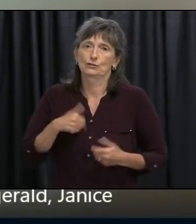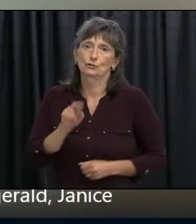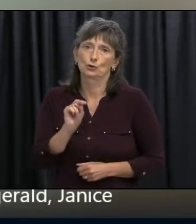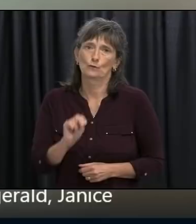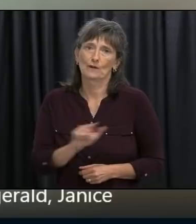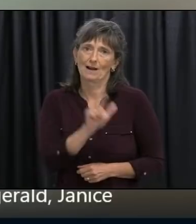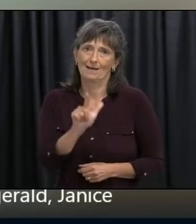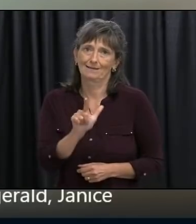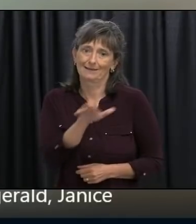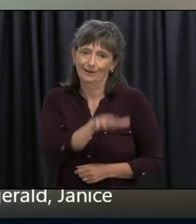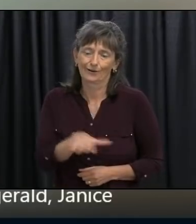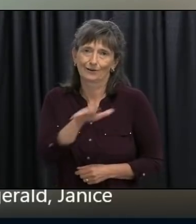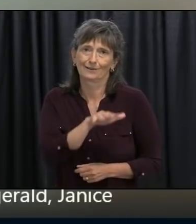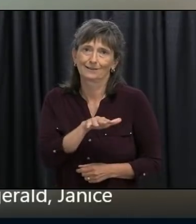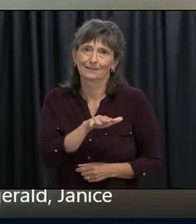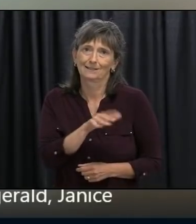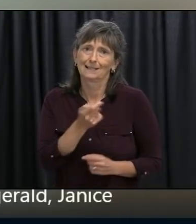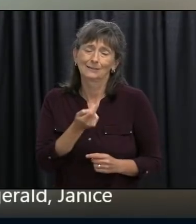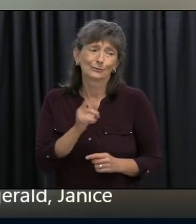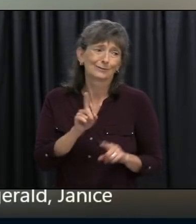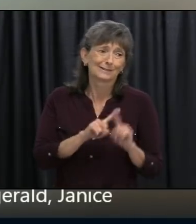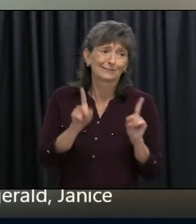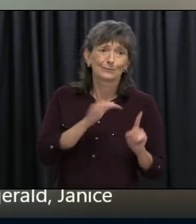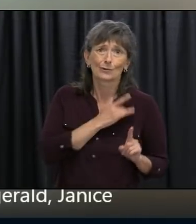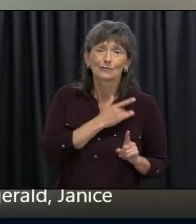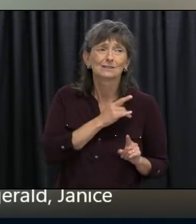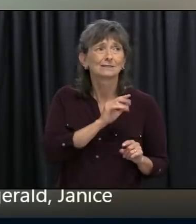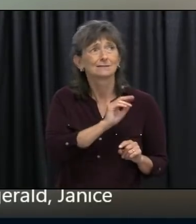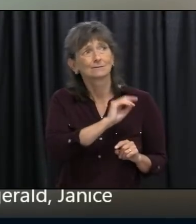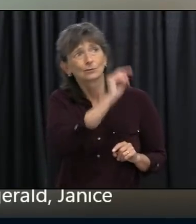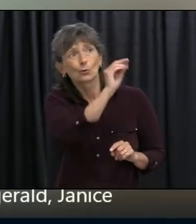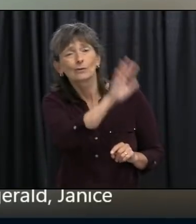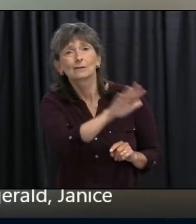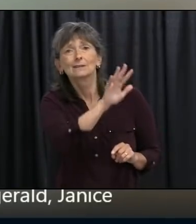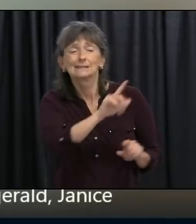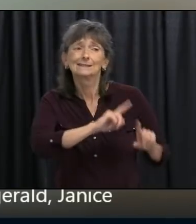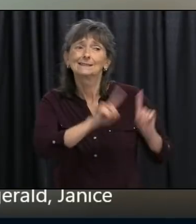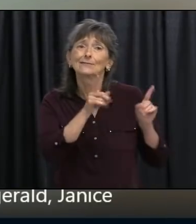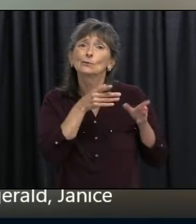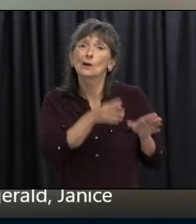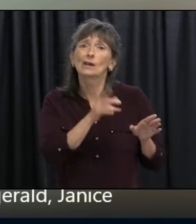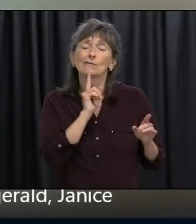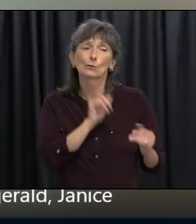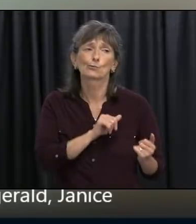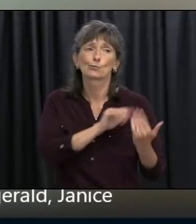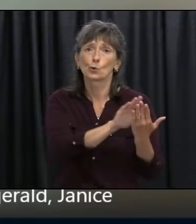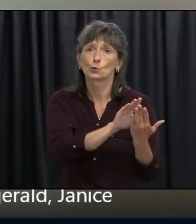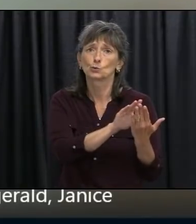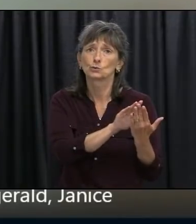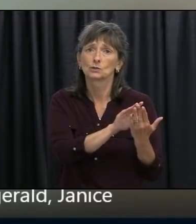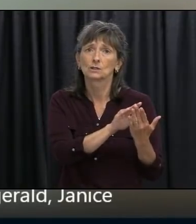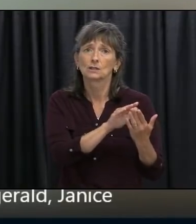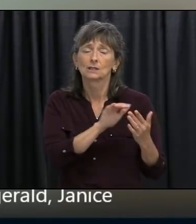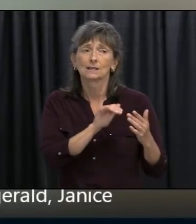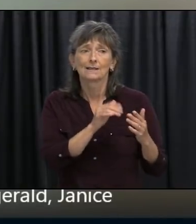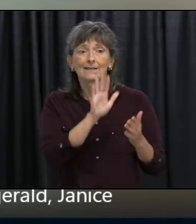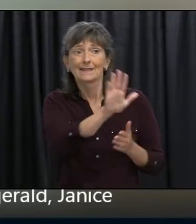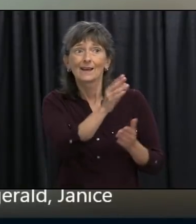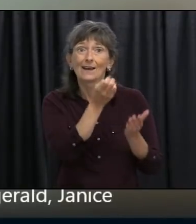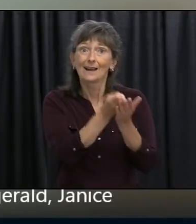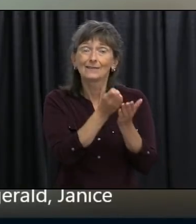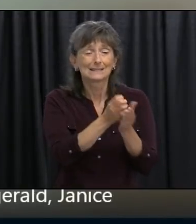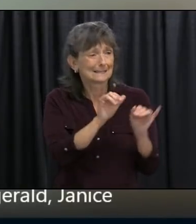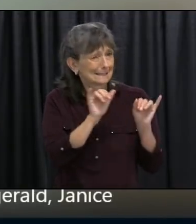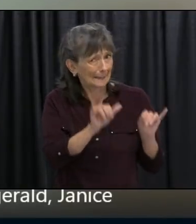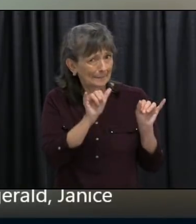And, so different provinces and territories will differ in the way that they bring out,